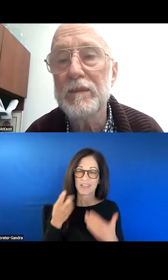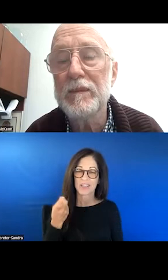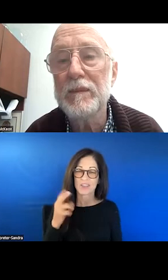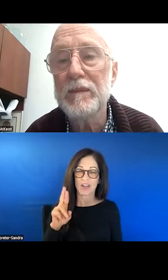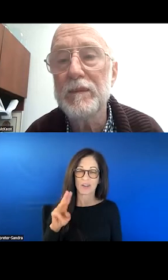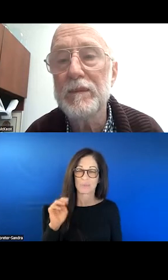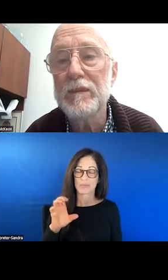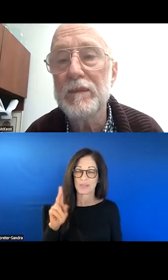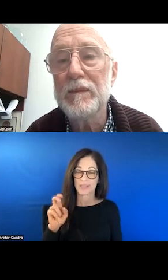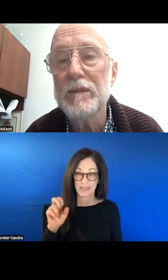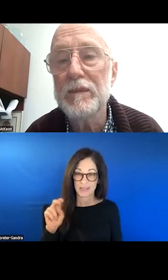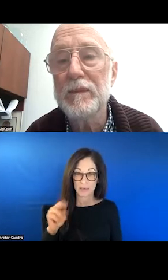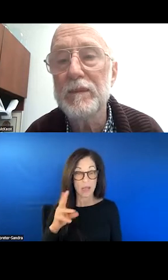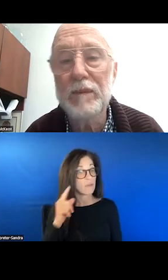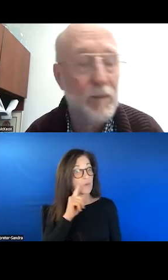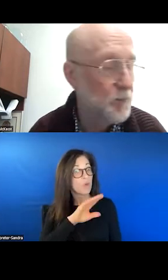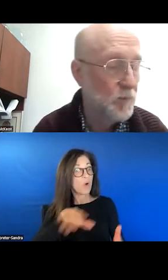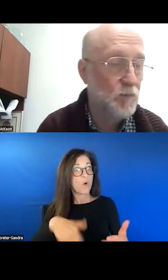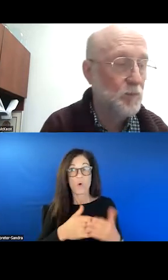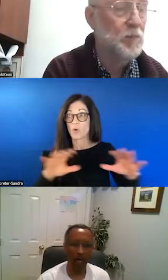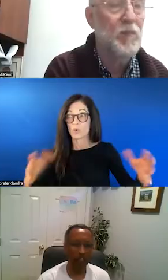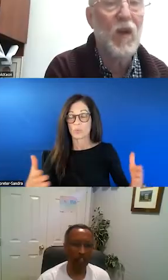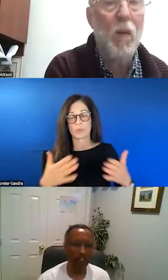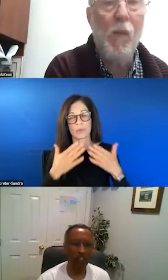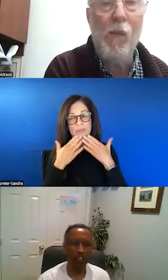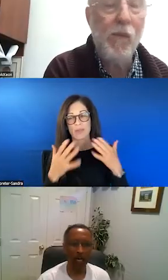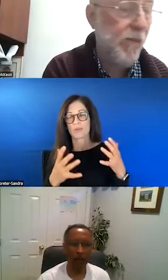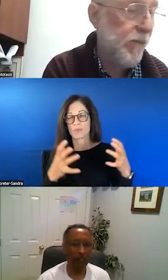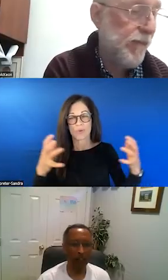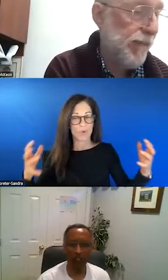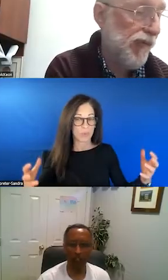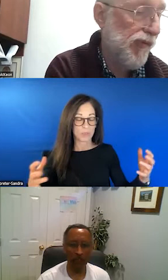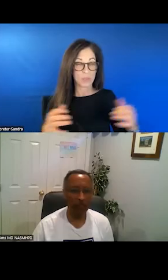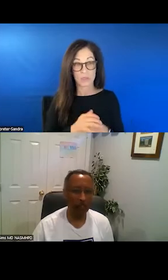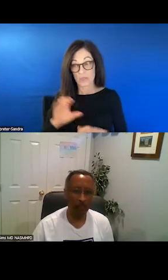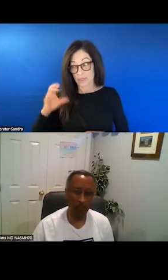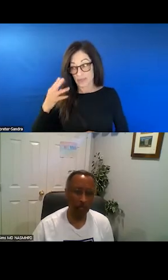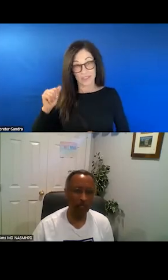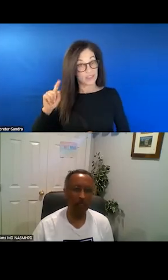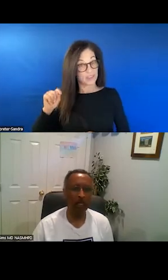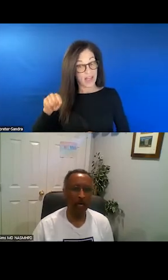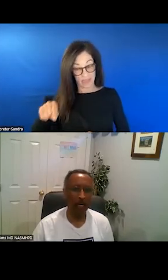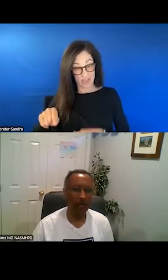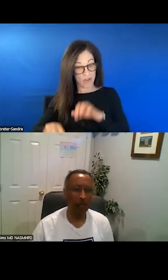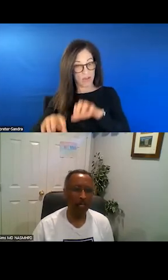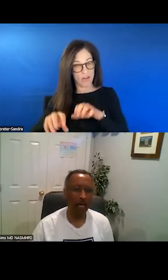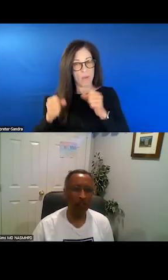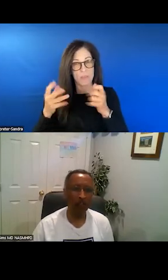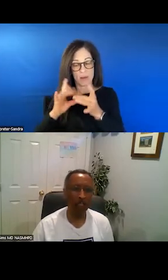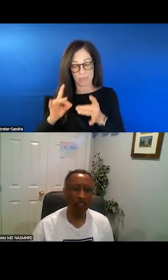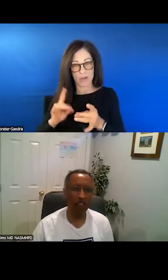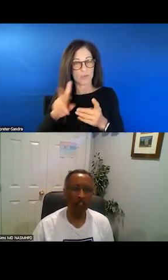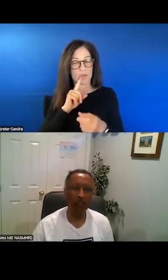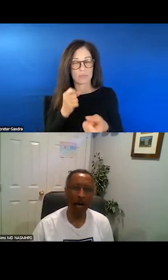the entire group, again, thank you so much. The chats in the chat box are extremely supportive and are looking at